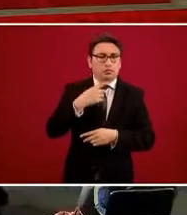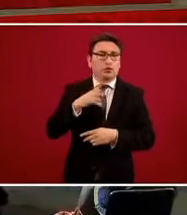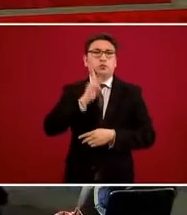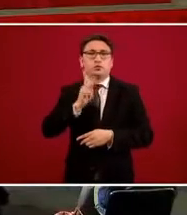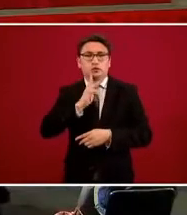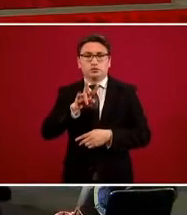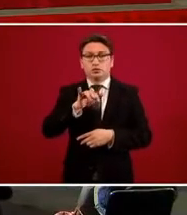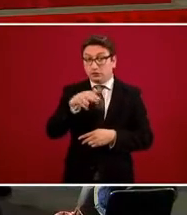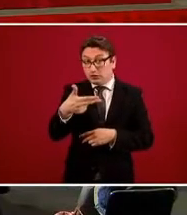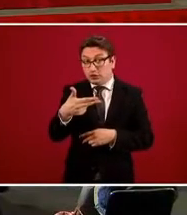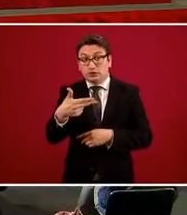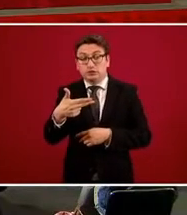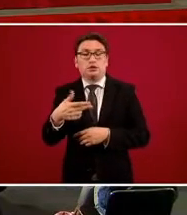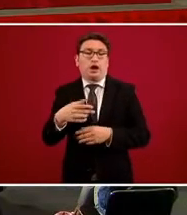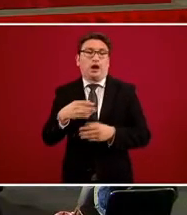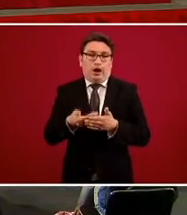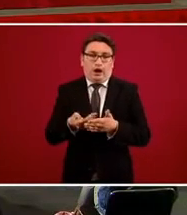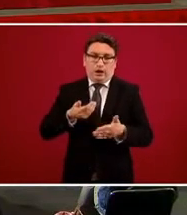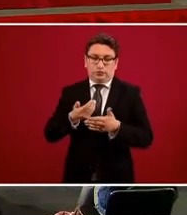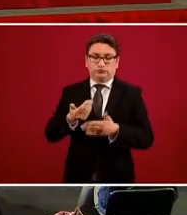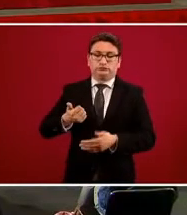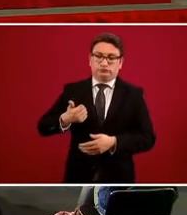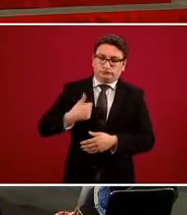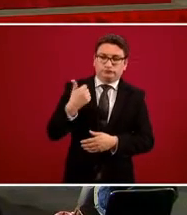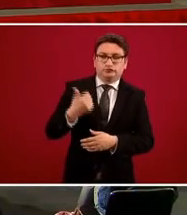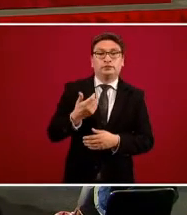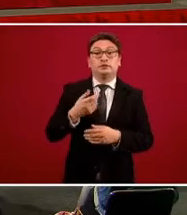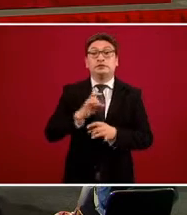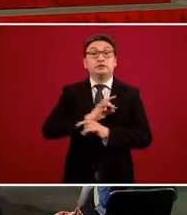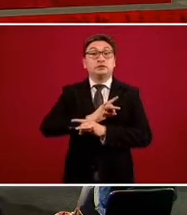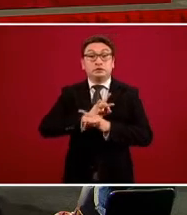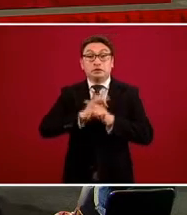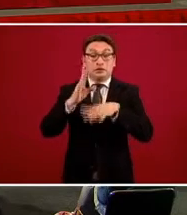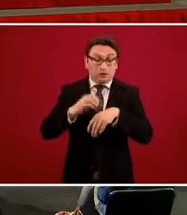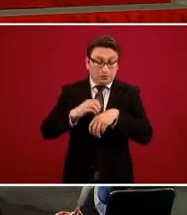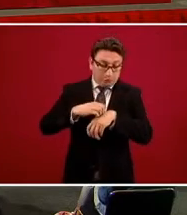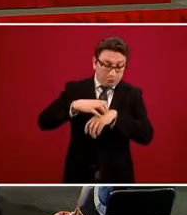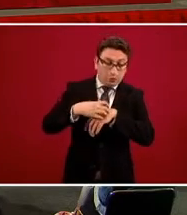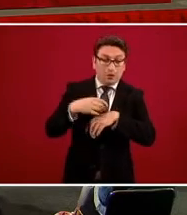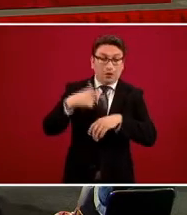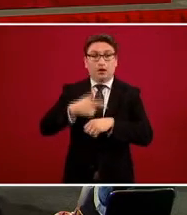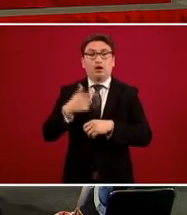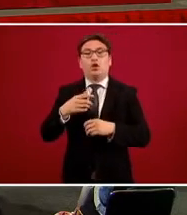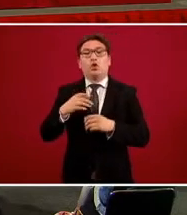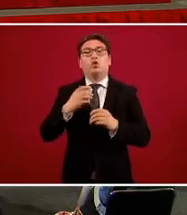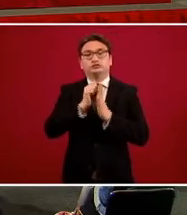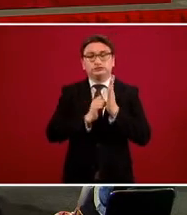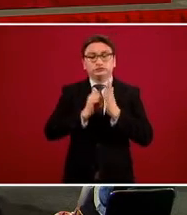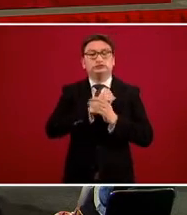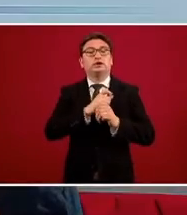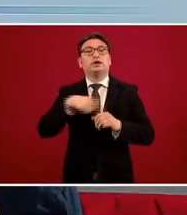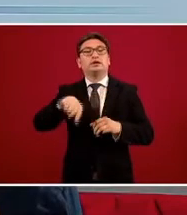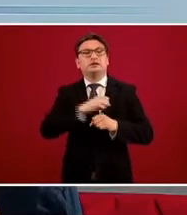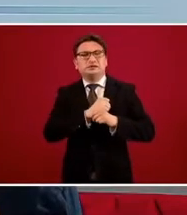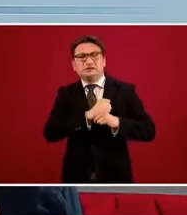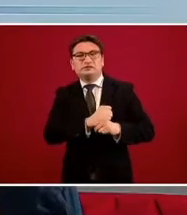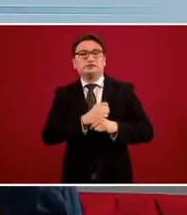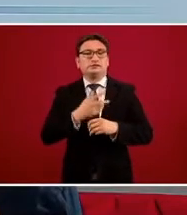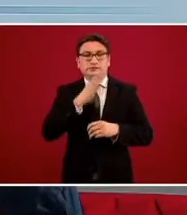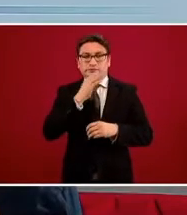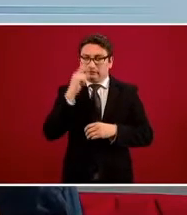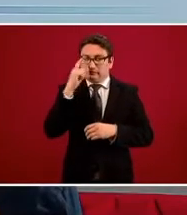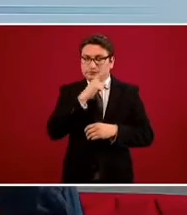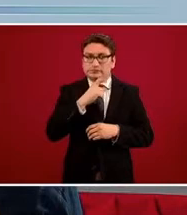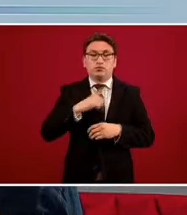And it's very important that you identify early rather than later the condition of being a carrier for